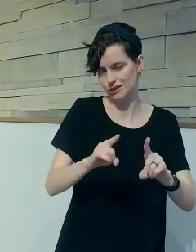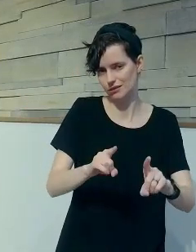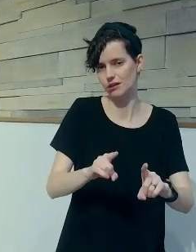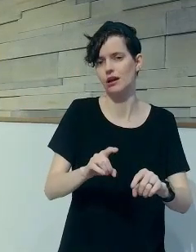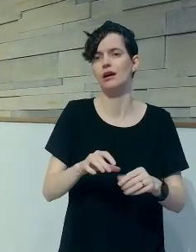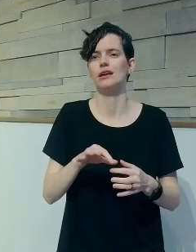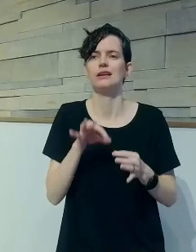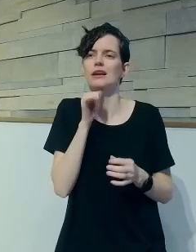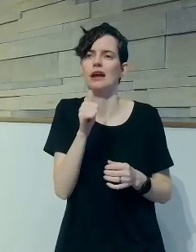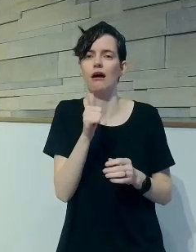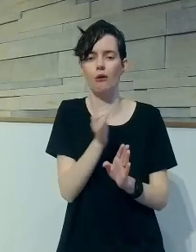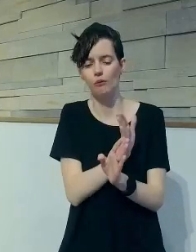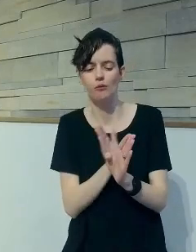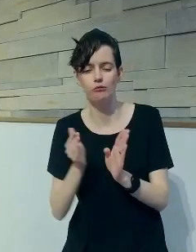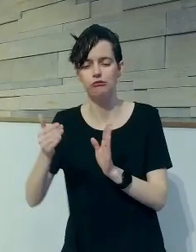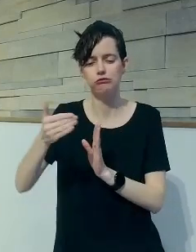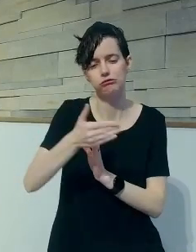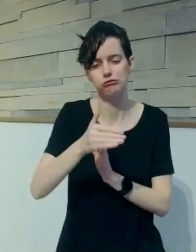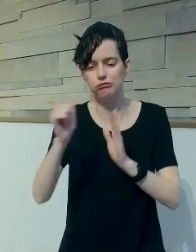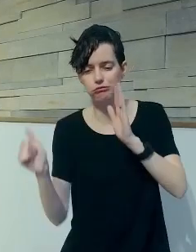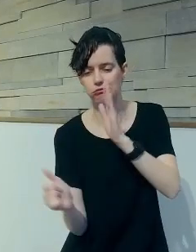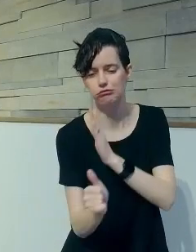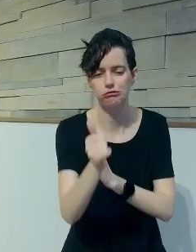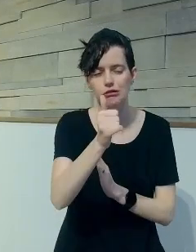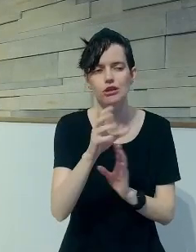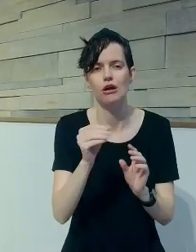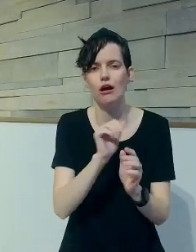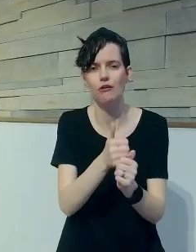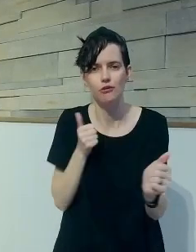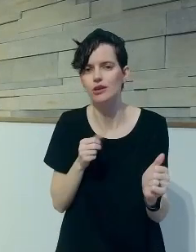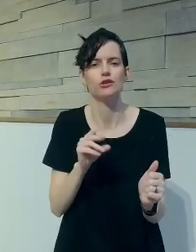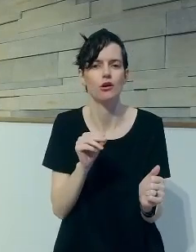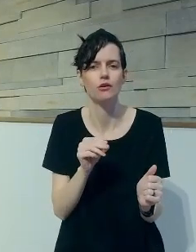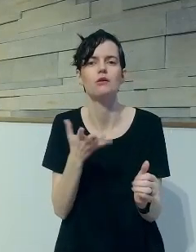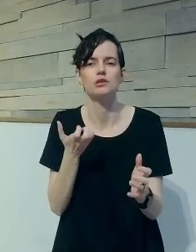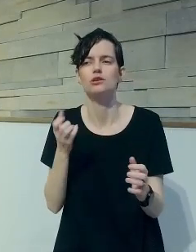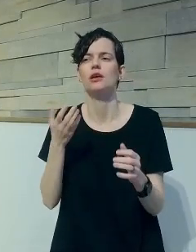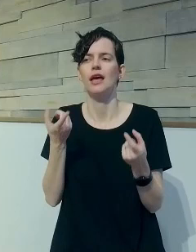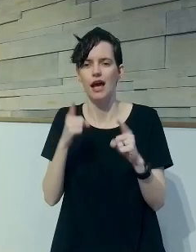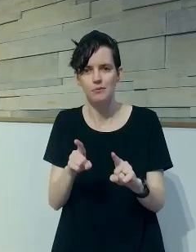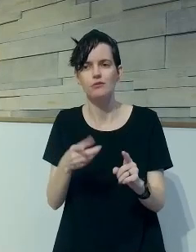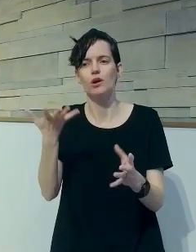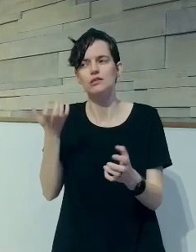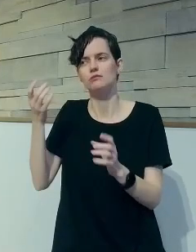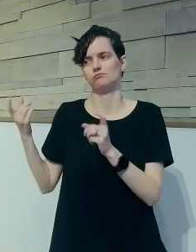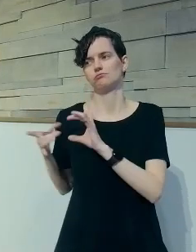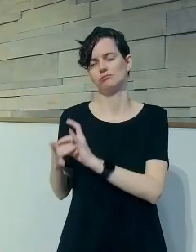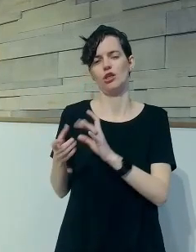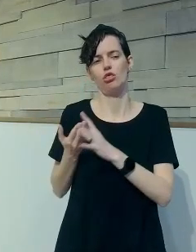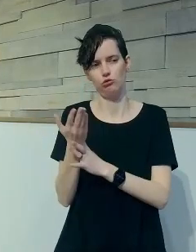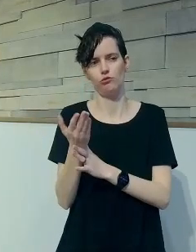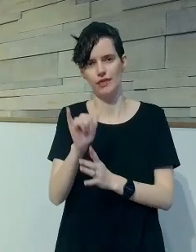Instead of taking us around them or over them or under them. He wants to go through those times with us. So